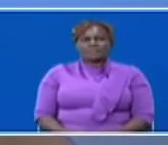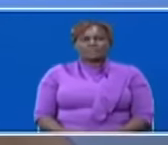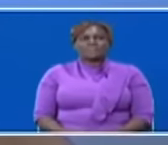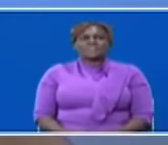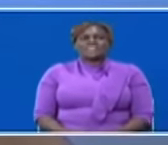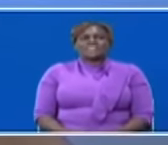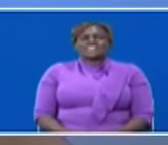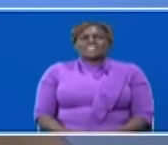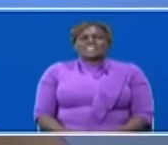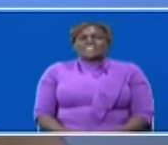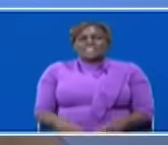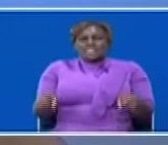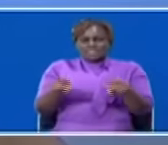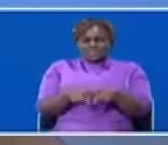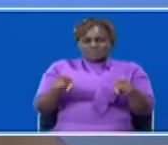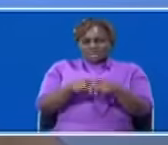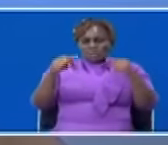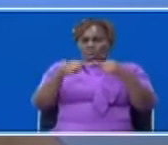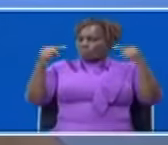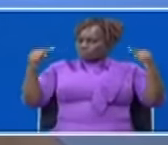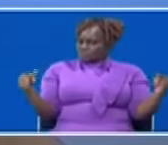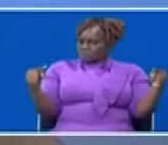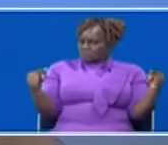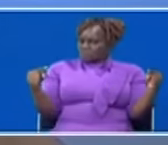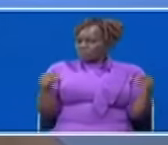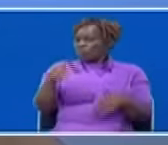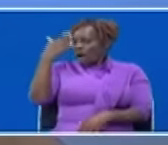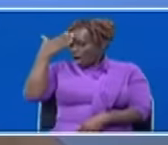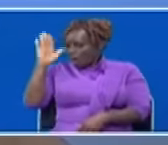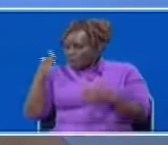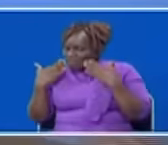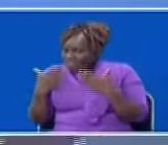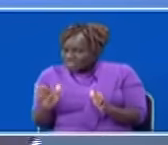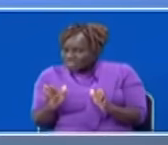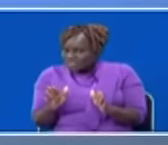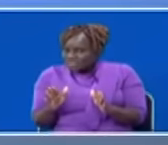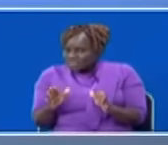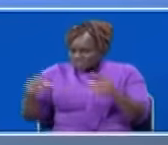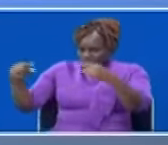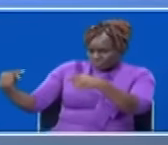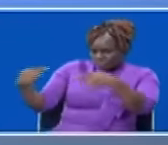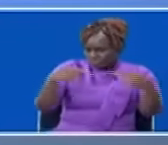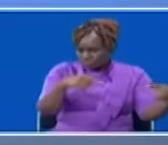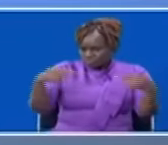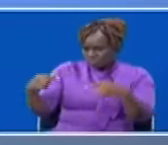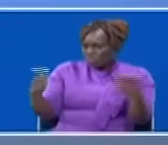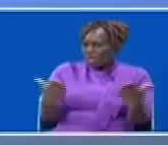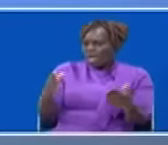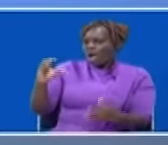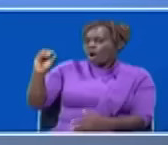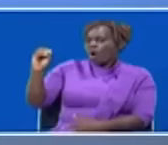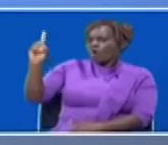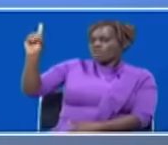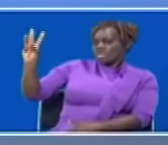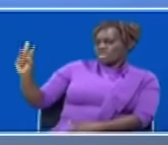Well, let's stay with matters in the opposition. And of course, you've been aware of the back and forth that has been taking place in the Orange